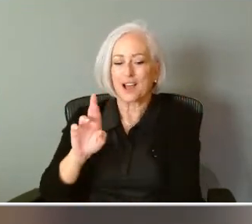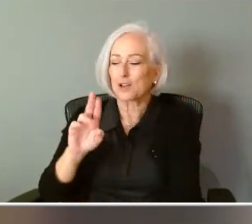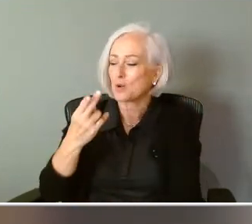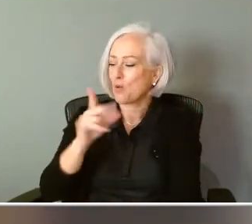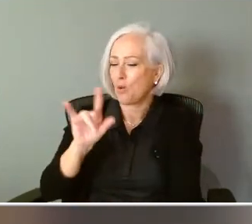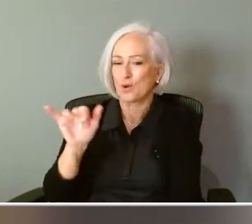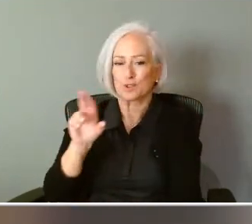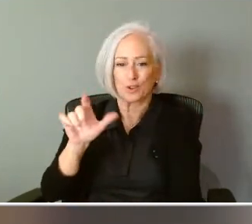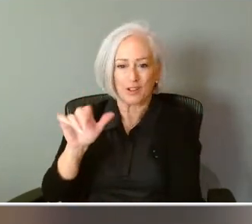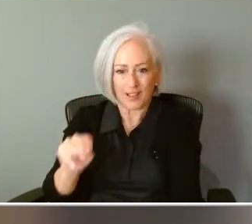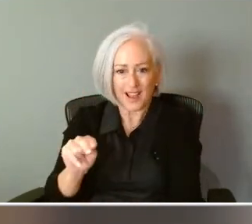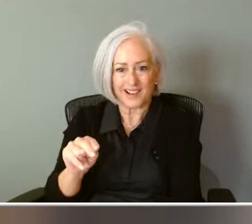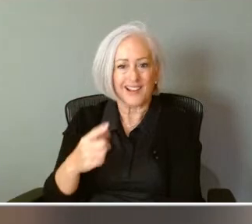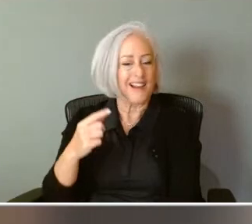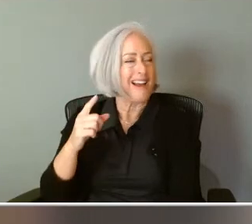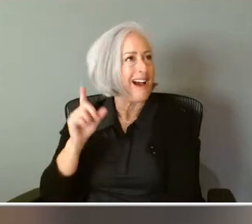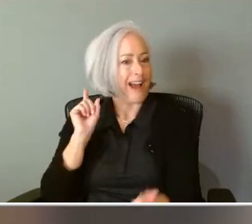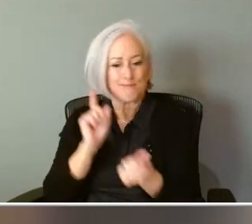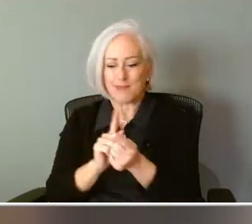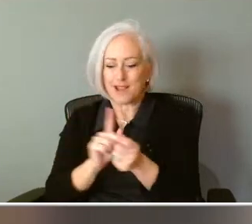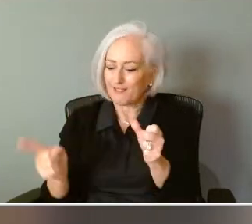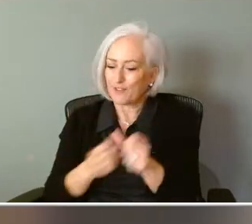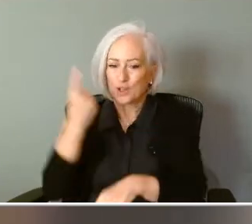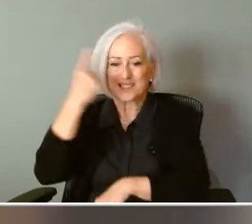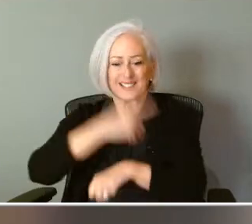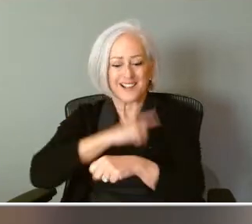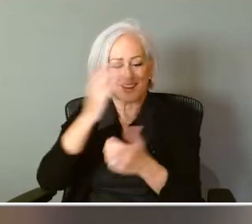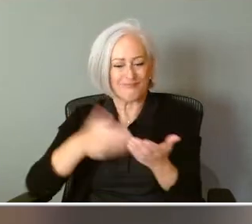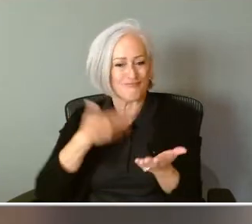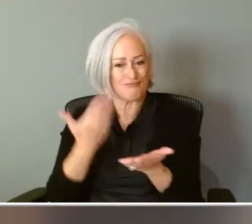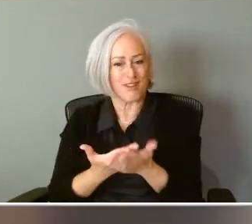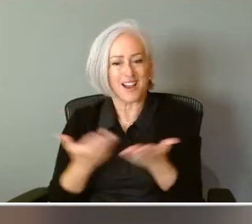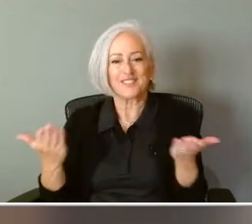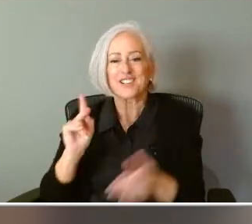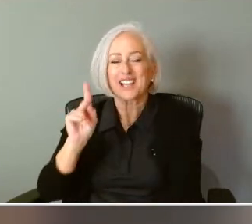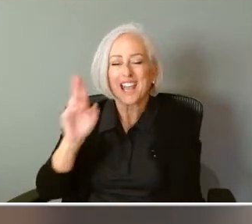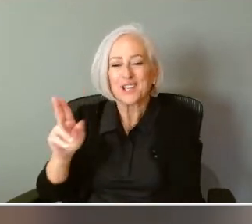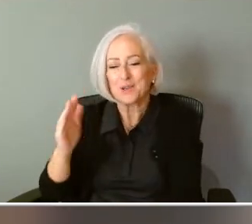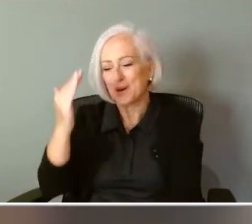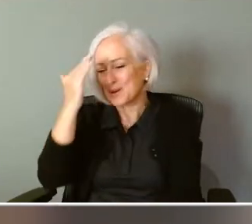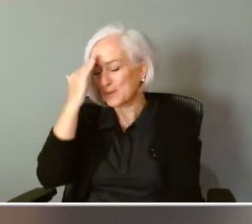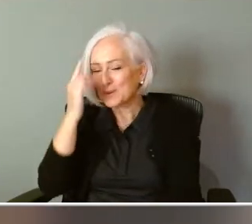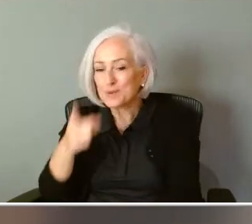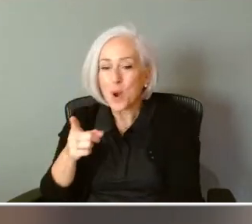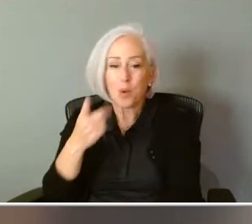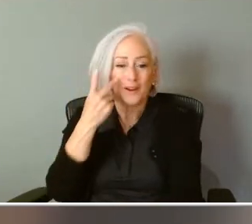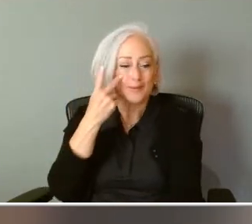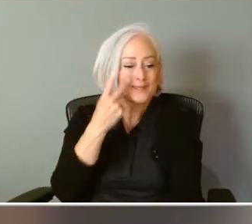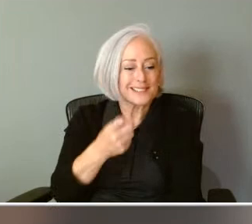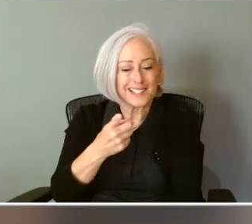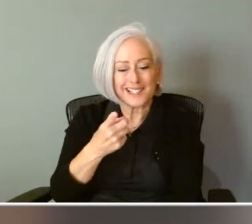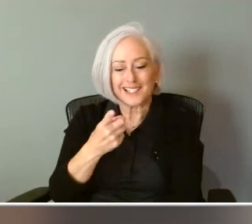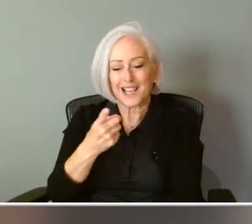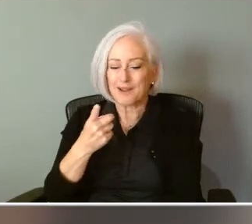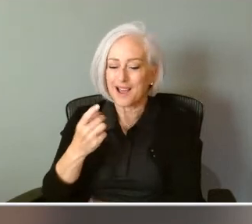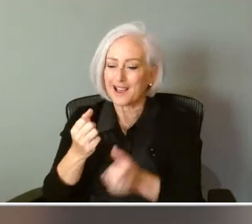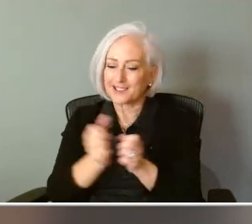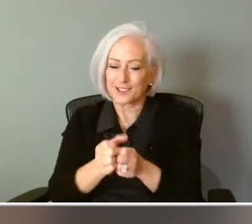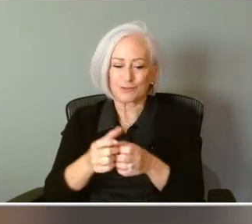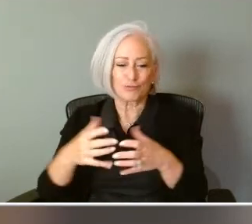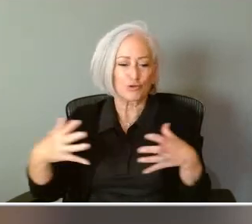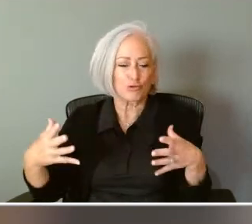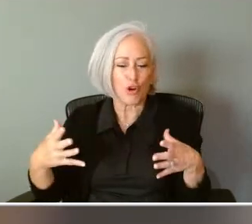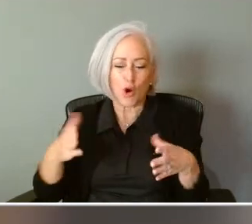think the first day that he arrived at KU, and gotten to know him and see him rise in his